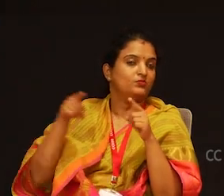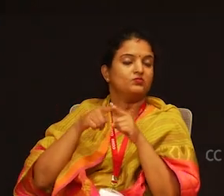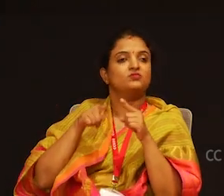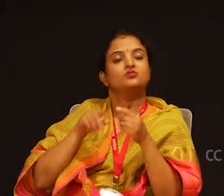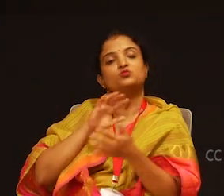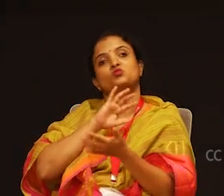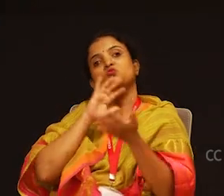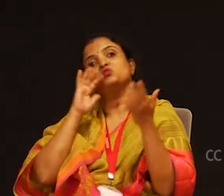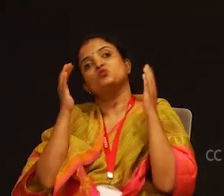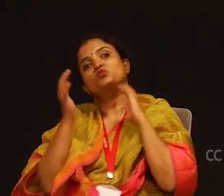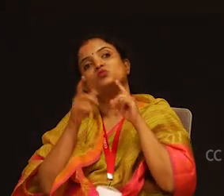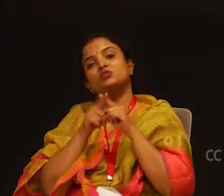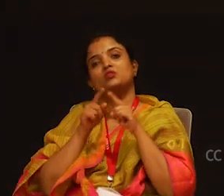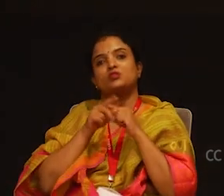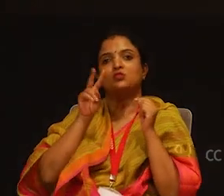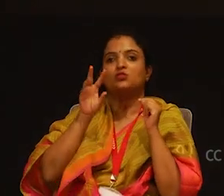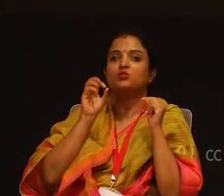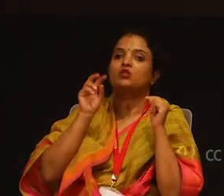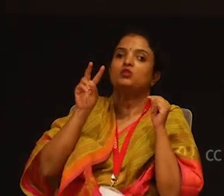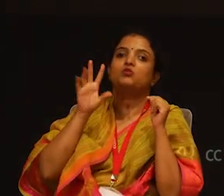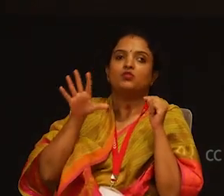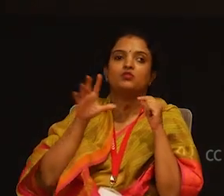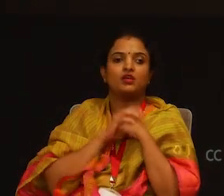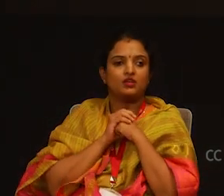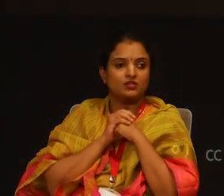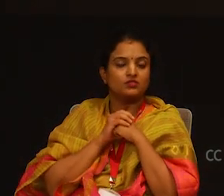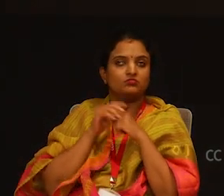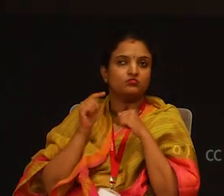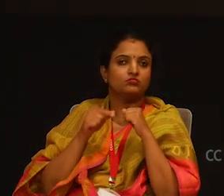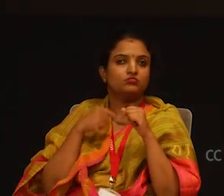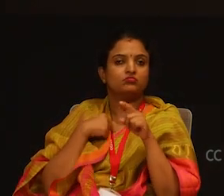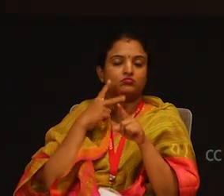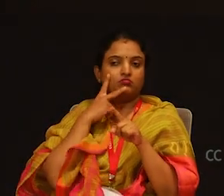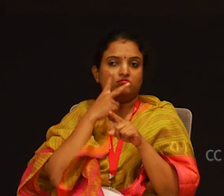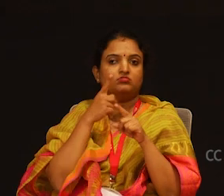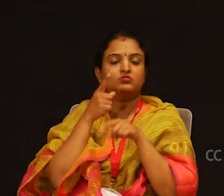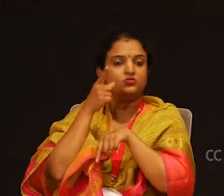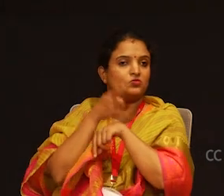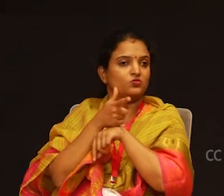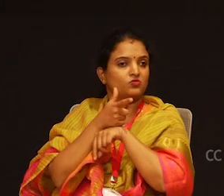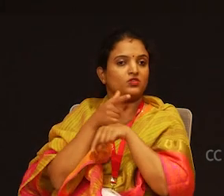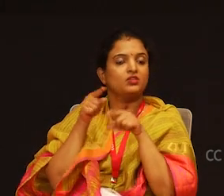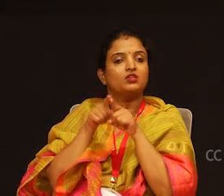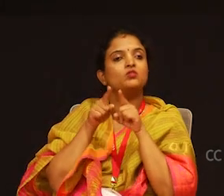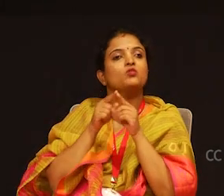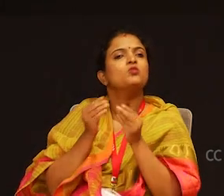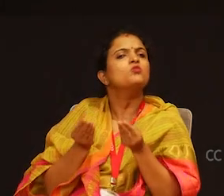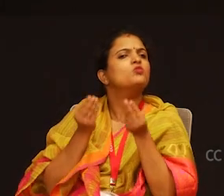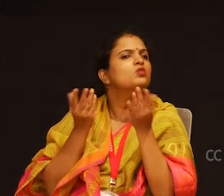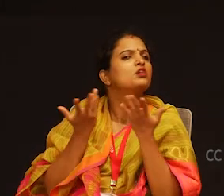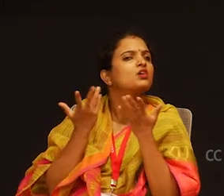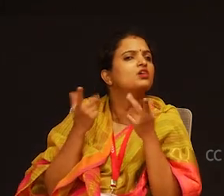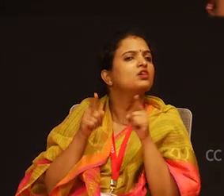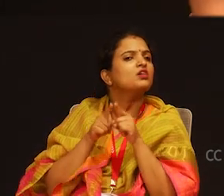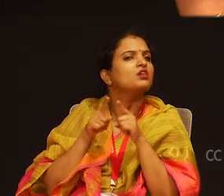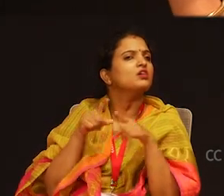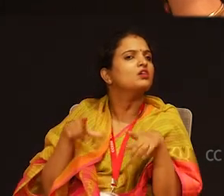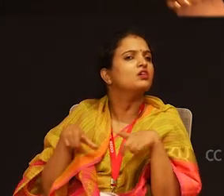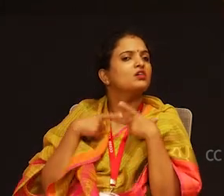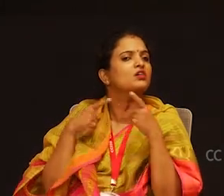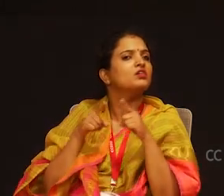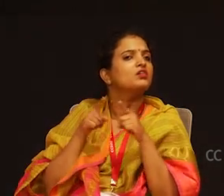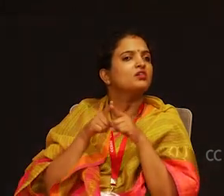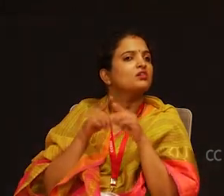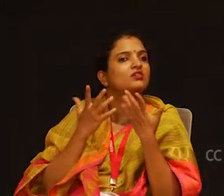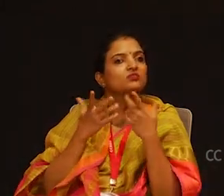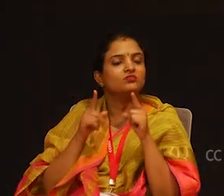global conference in 2025. We will now be watching a video to learn more about what lies ahead, the curtain